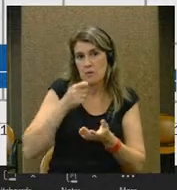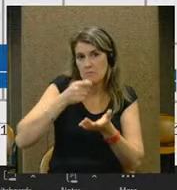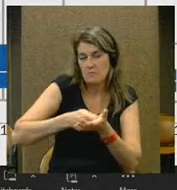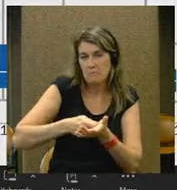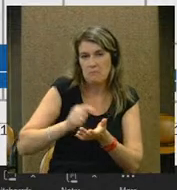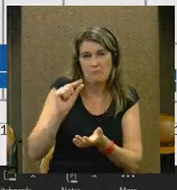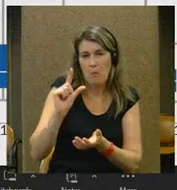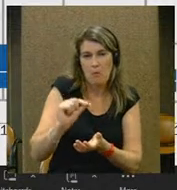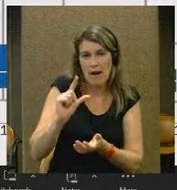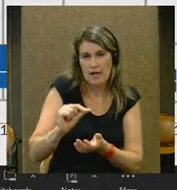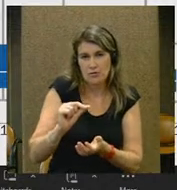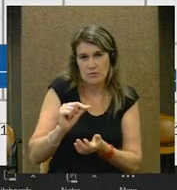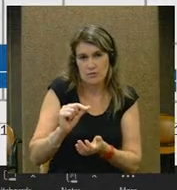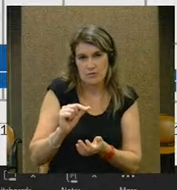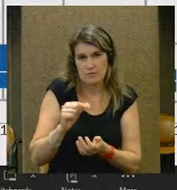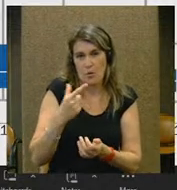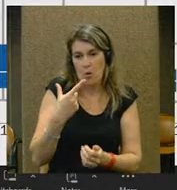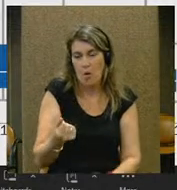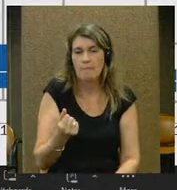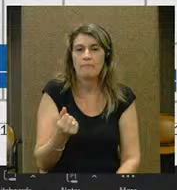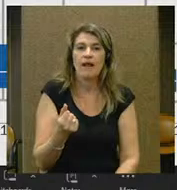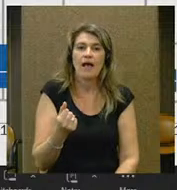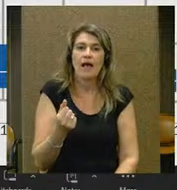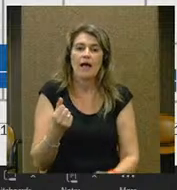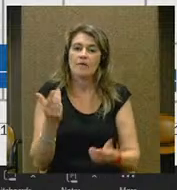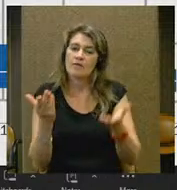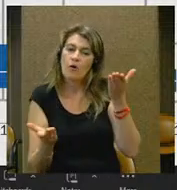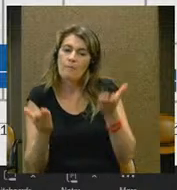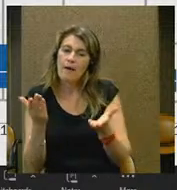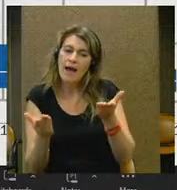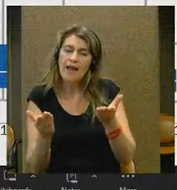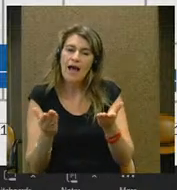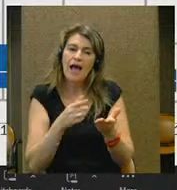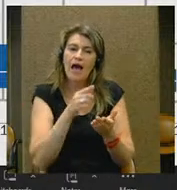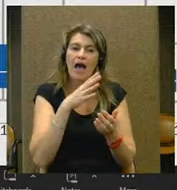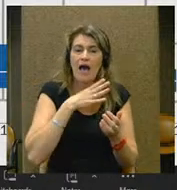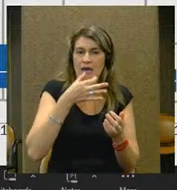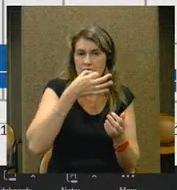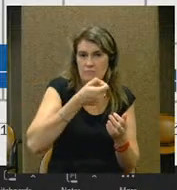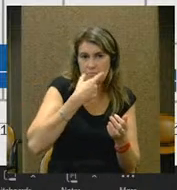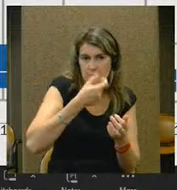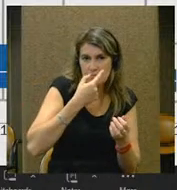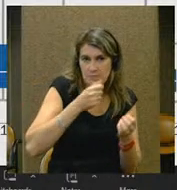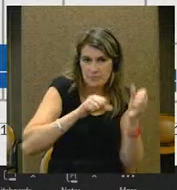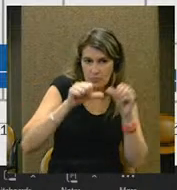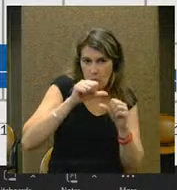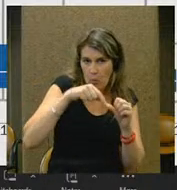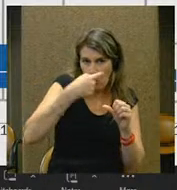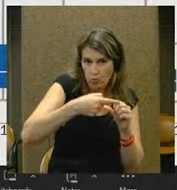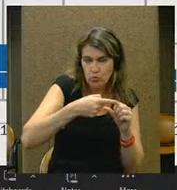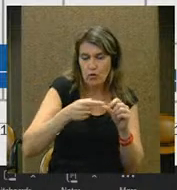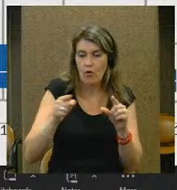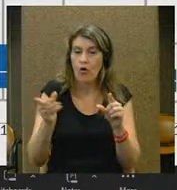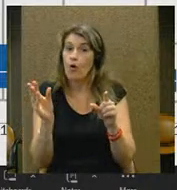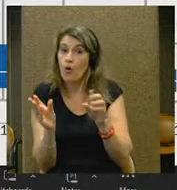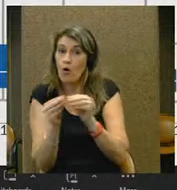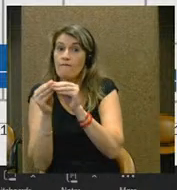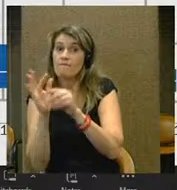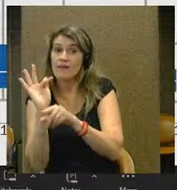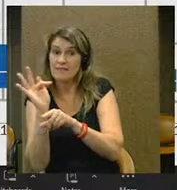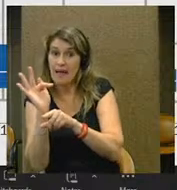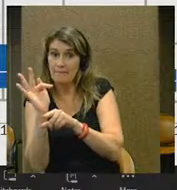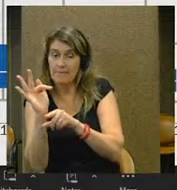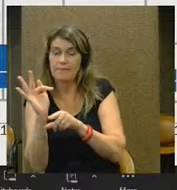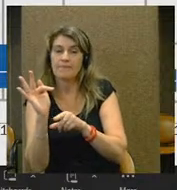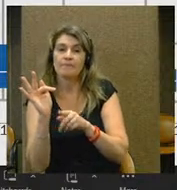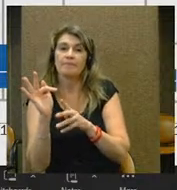with fentanyl versus other opioids. But we've done some research showing that the prices, this is at the wholesale level, that the prices are continuing